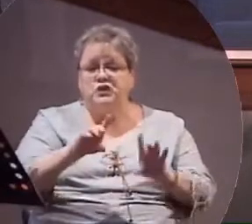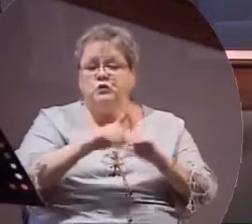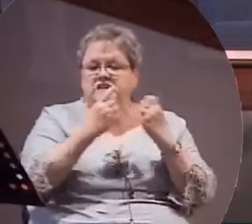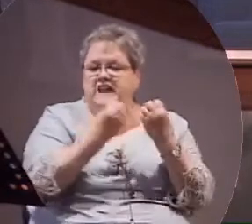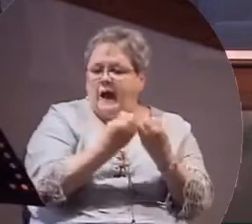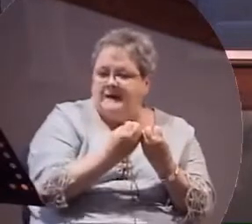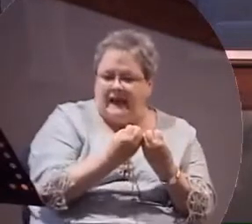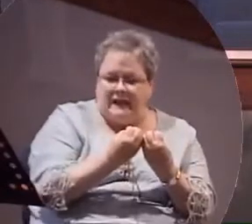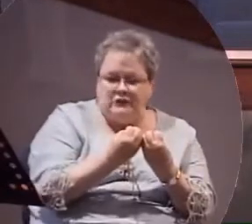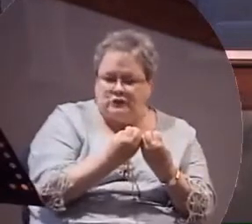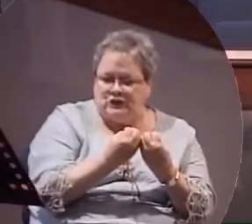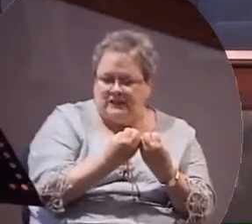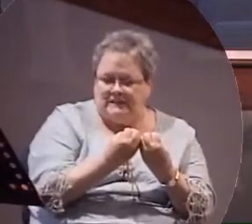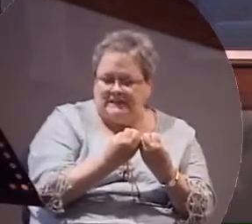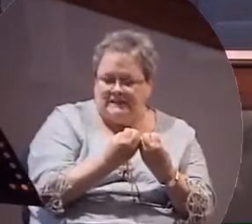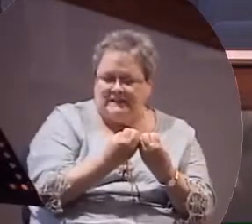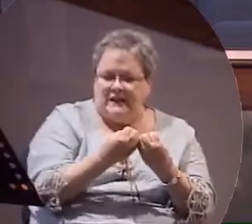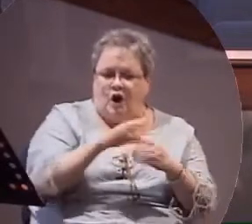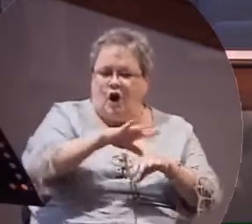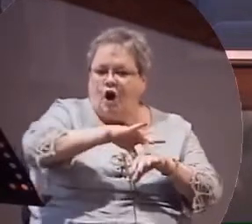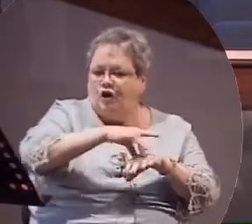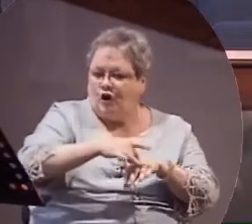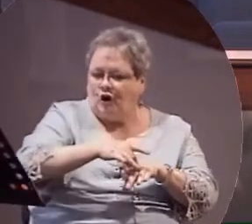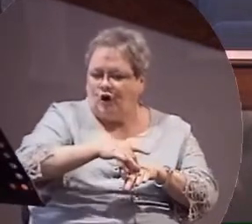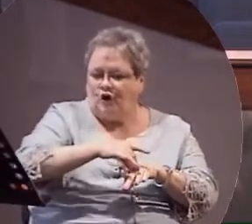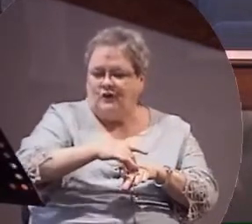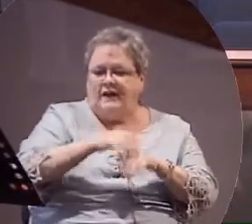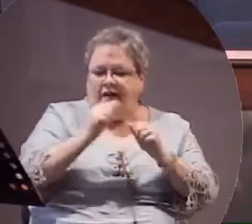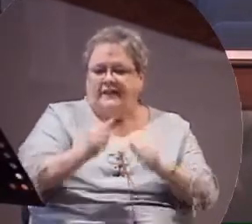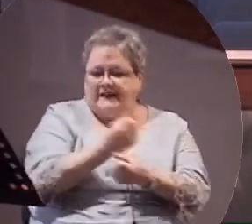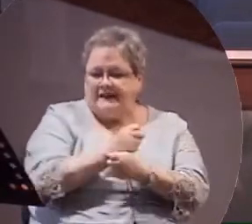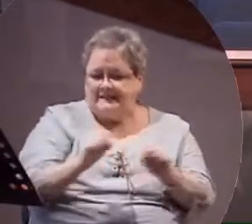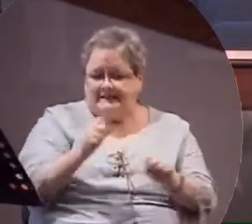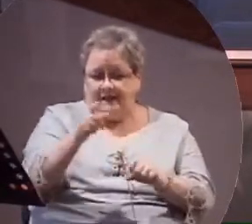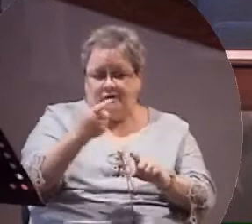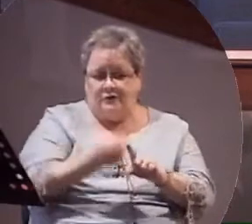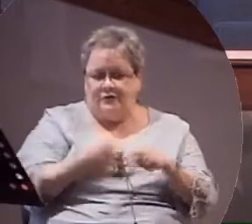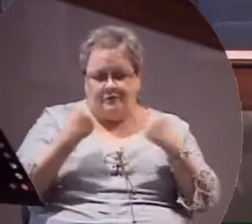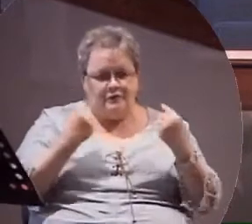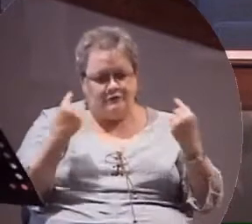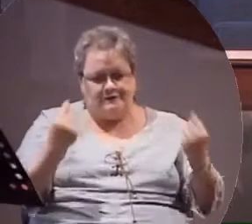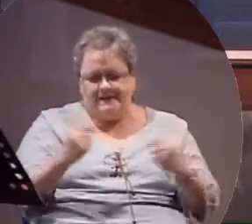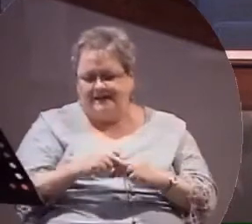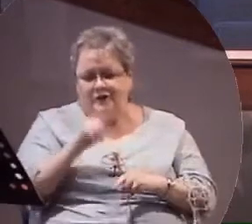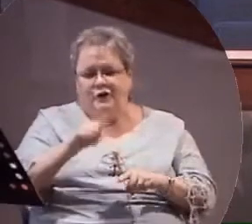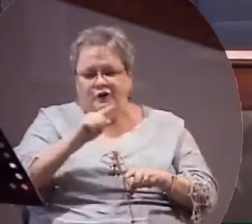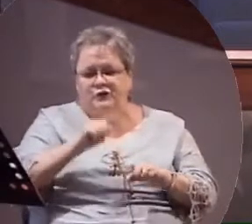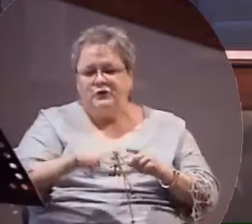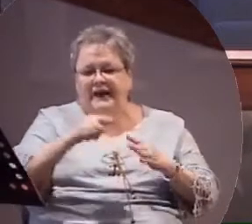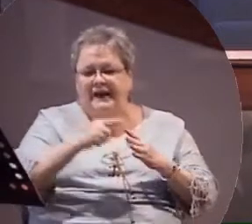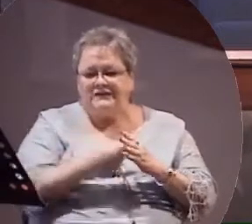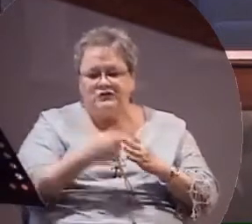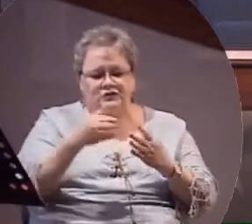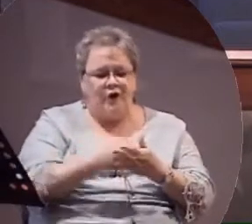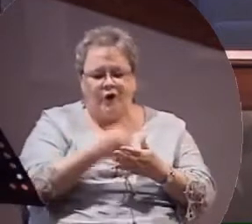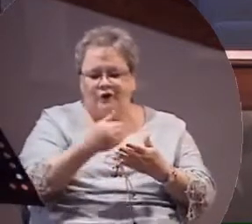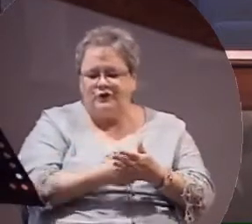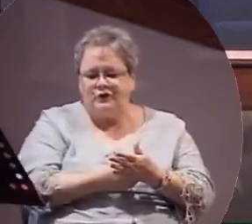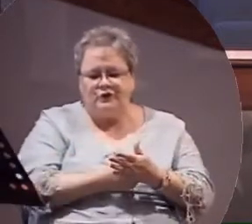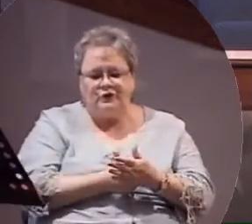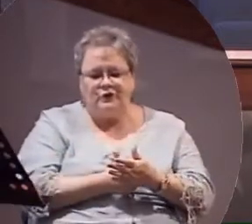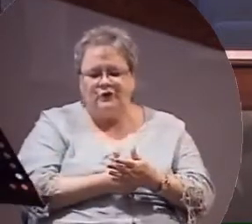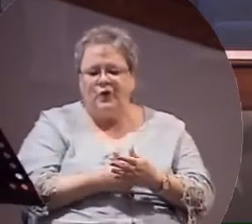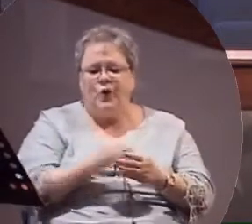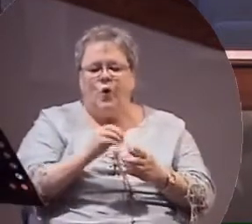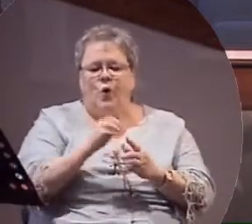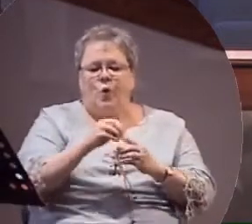flavor under the sun that can get you out of the mess of your sin. You can't turn over enough new leaves. You can't do enough good works.